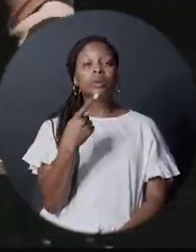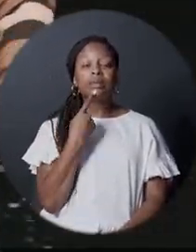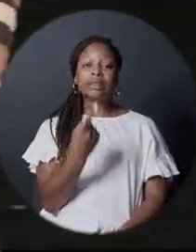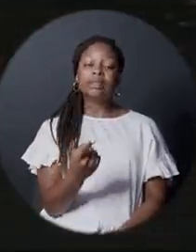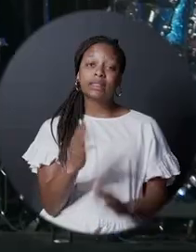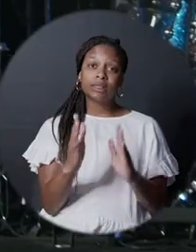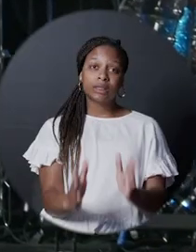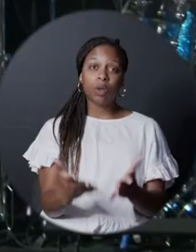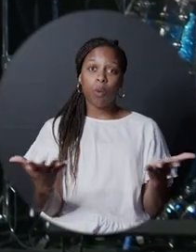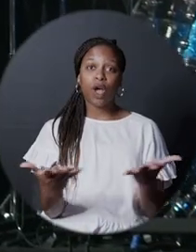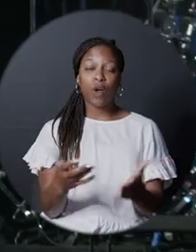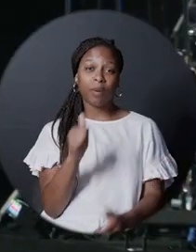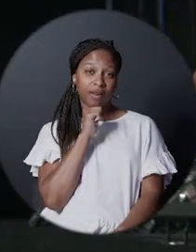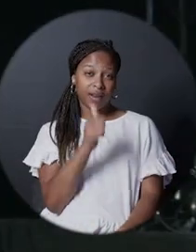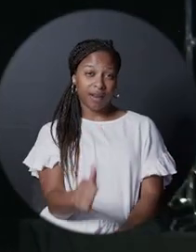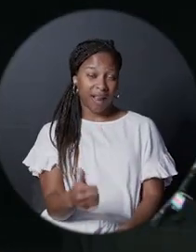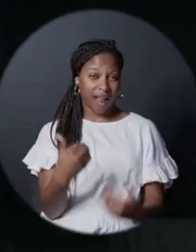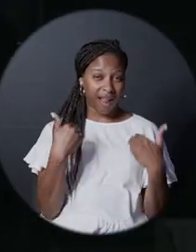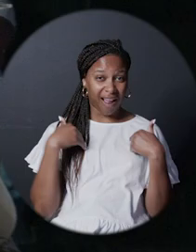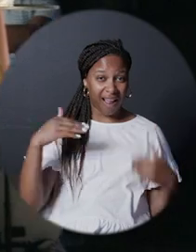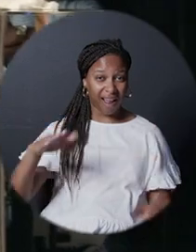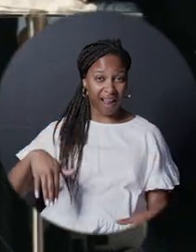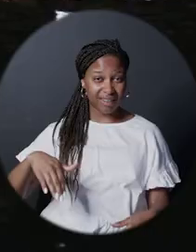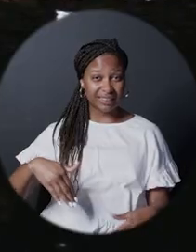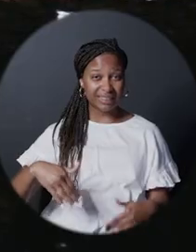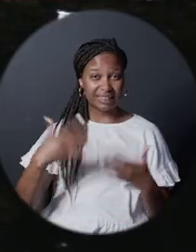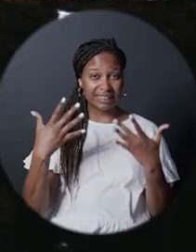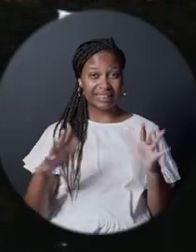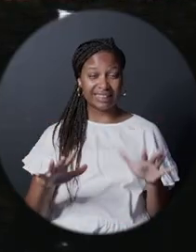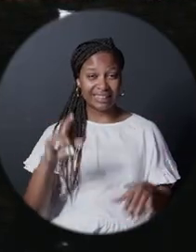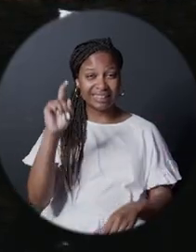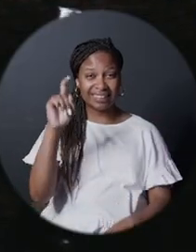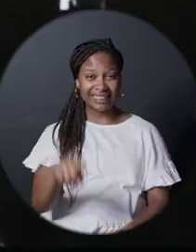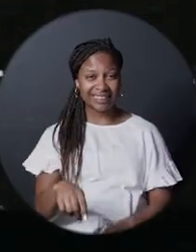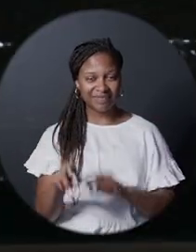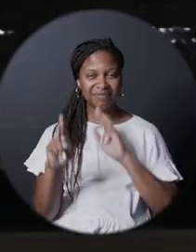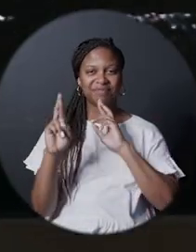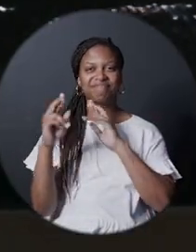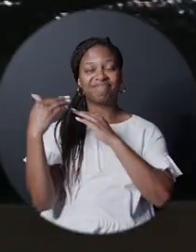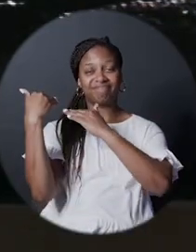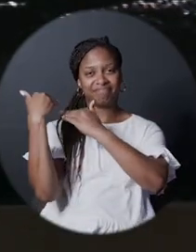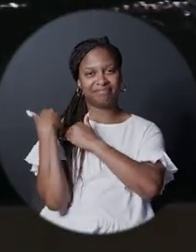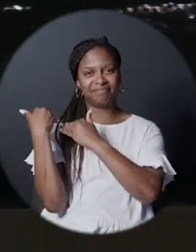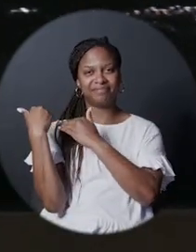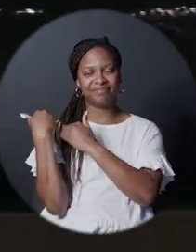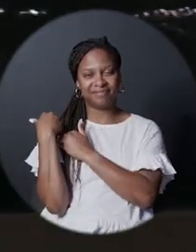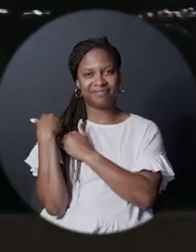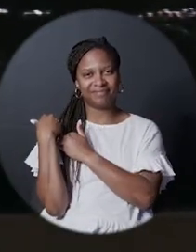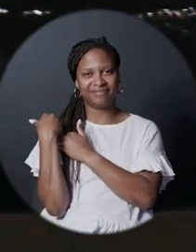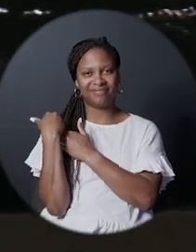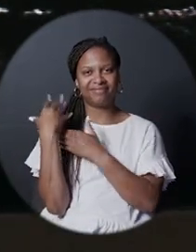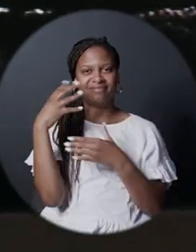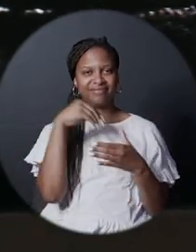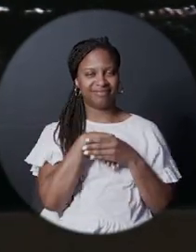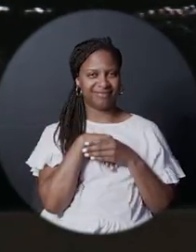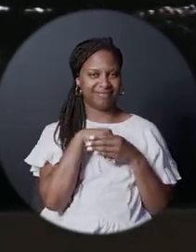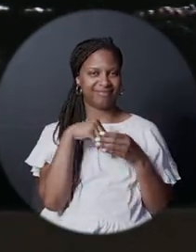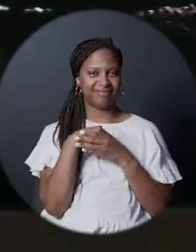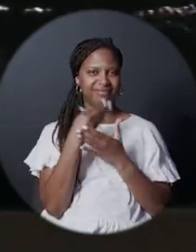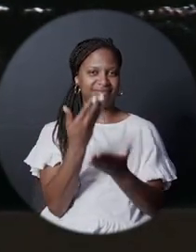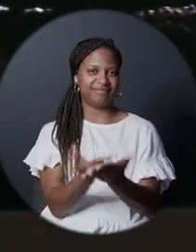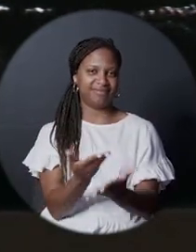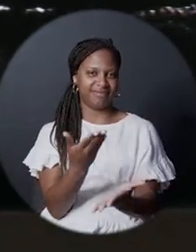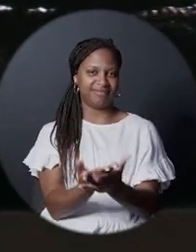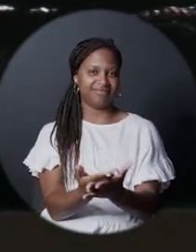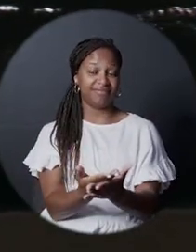Why? Because when you tell a person what you are not or what you have not done, then they have a responsibility